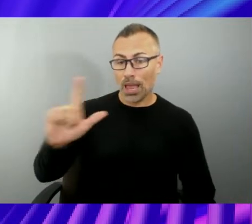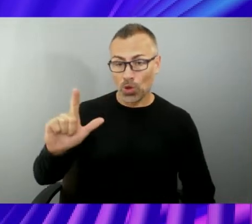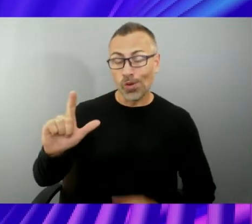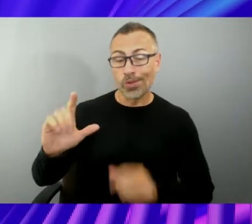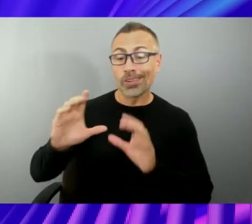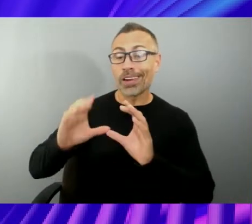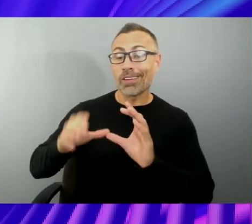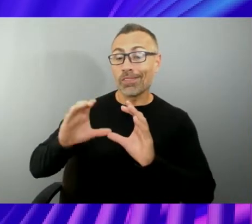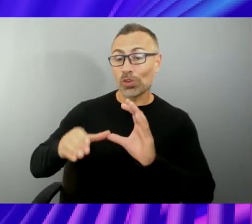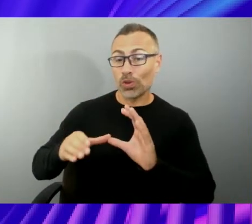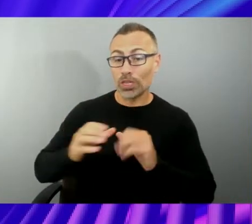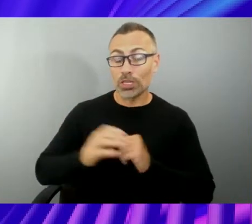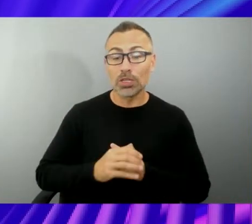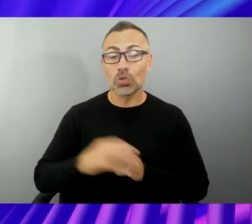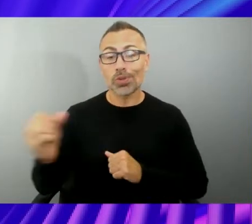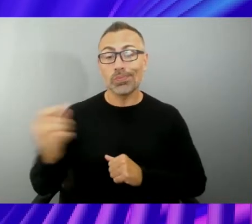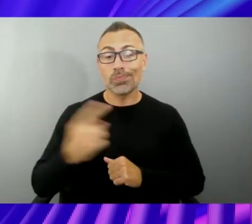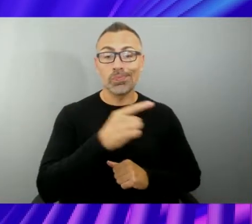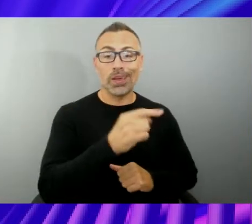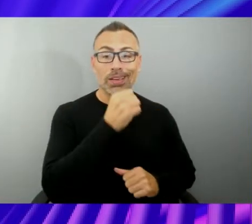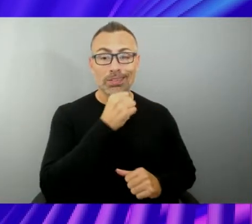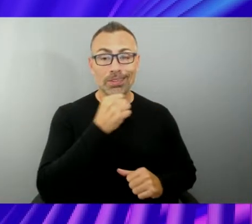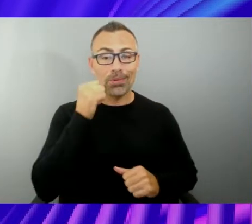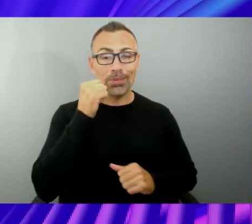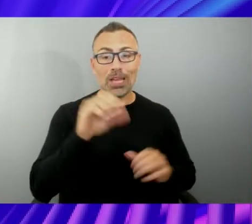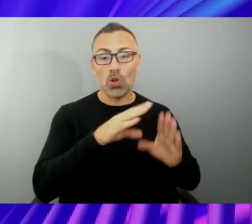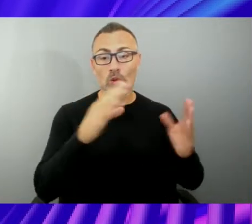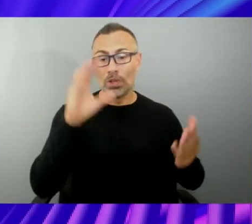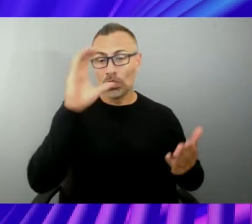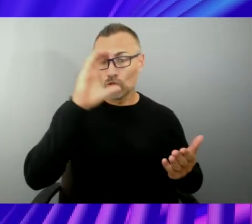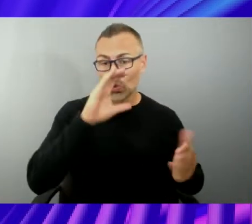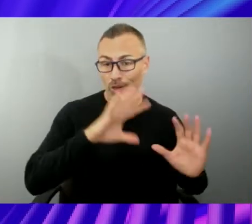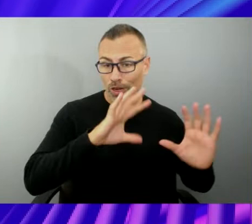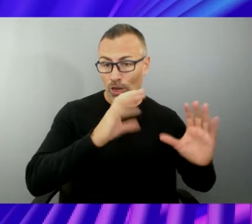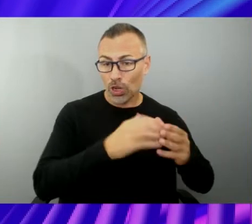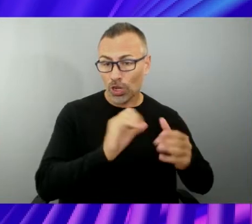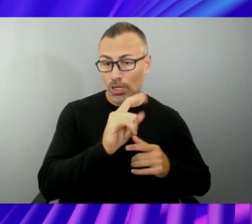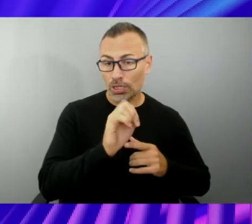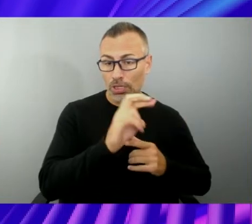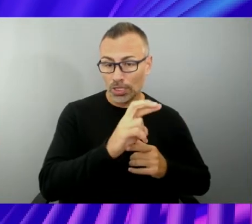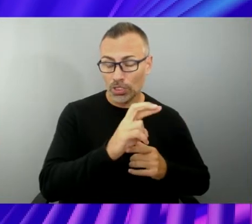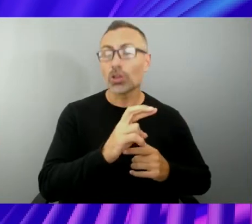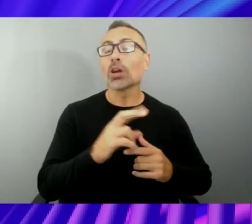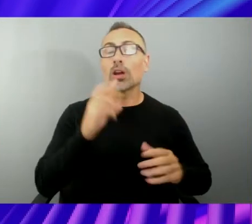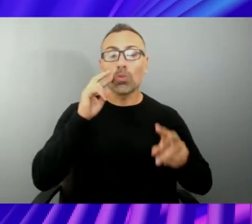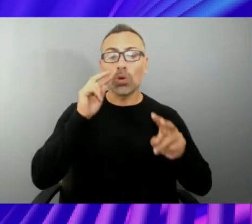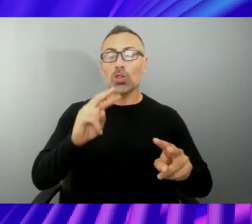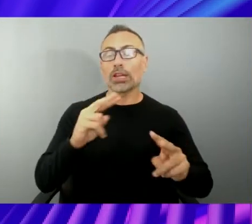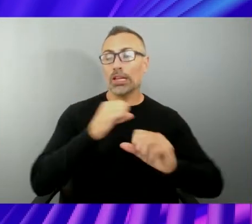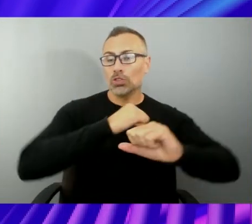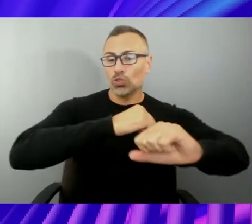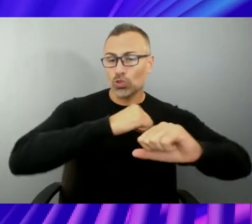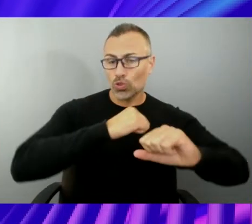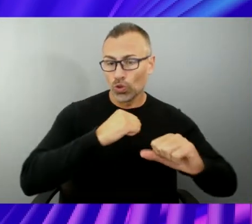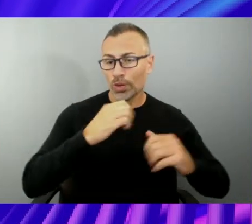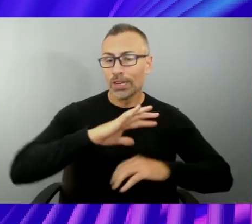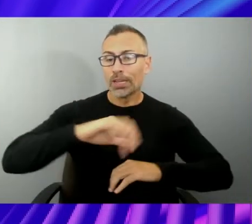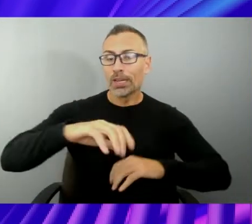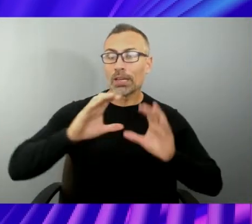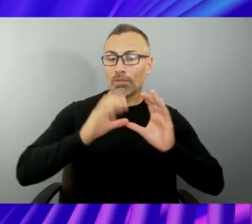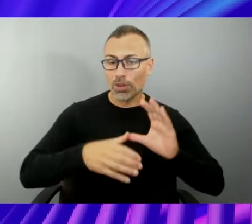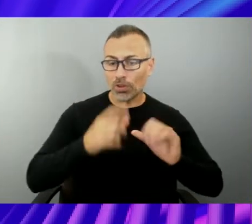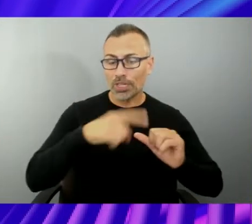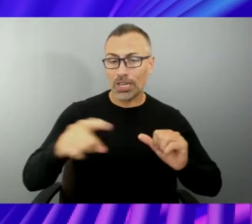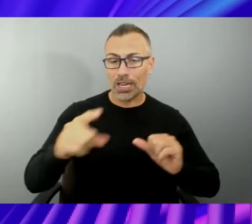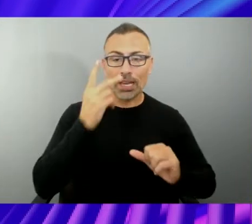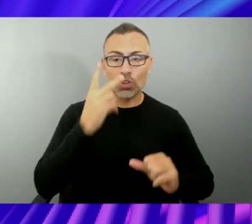we'll go back to the Amazon OpenSearch cluster, and then we'll go to the security configuration, and then where you're going to enable here. If you see there,